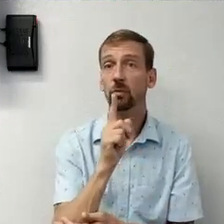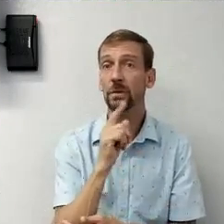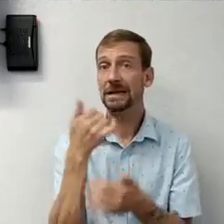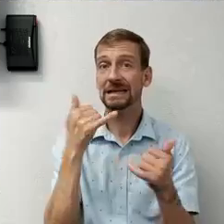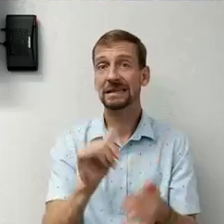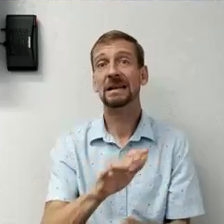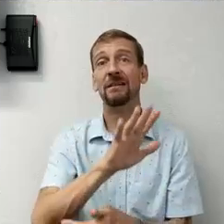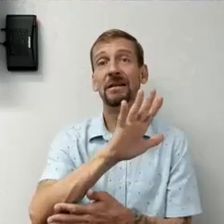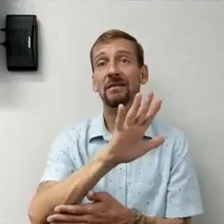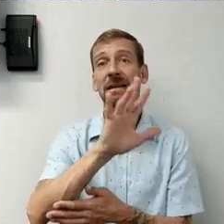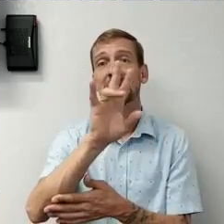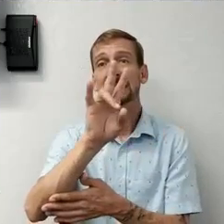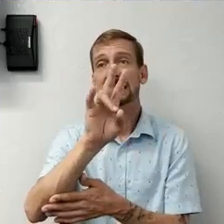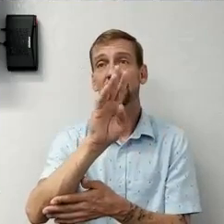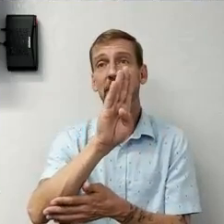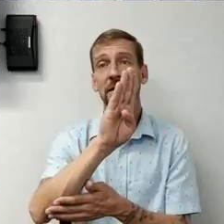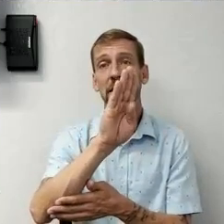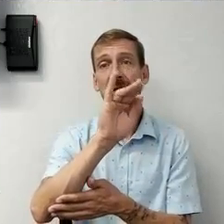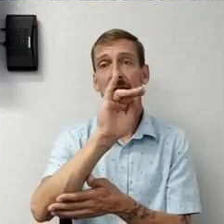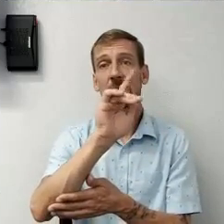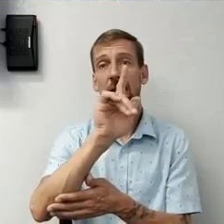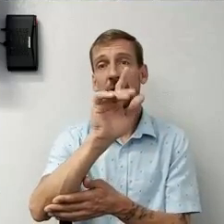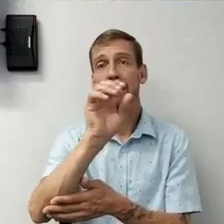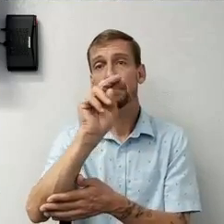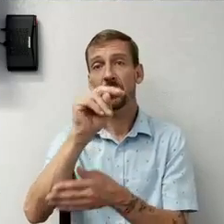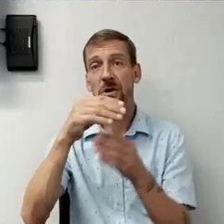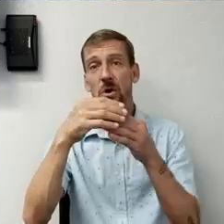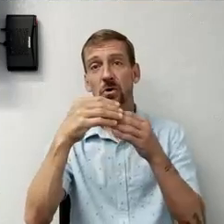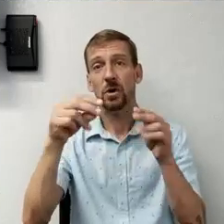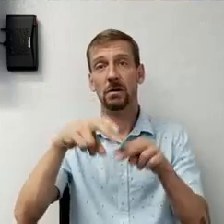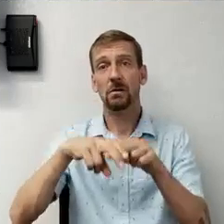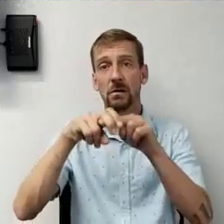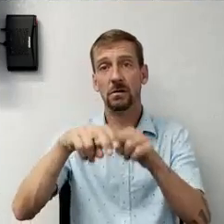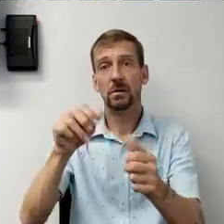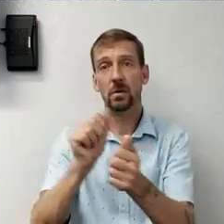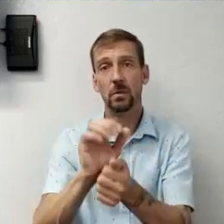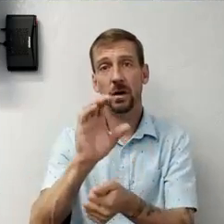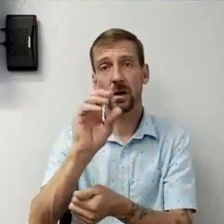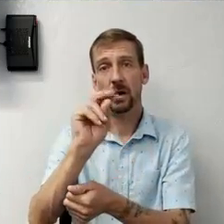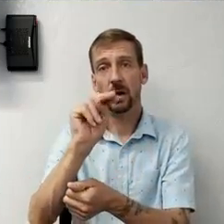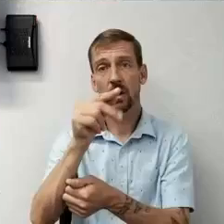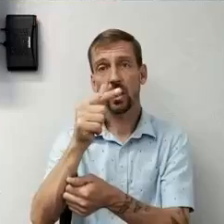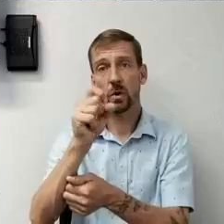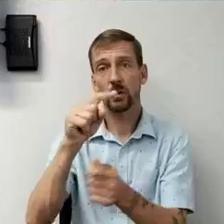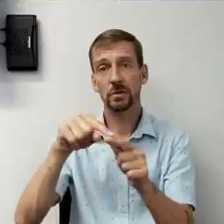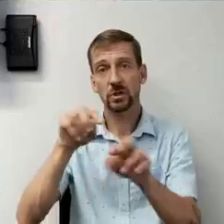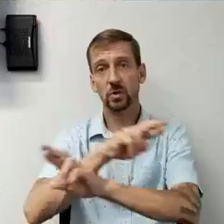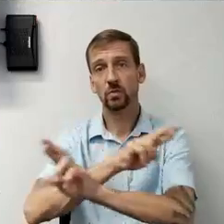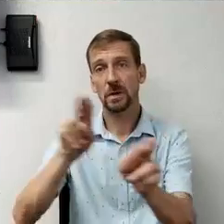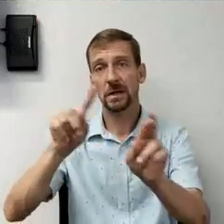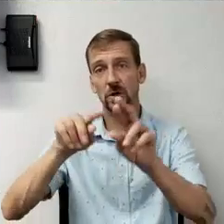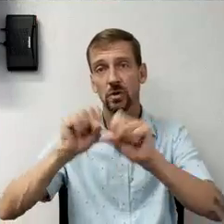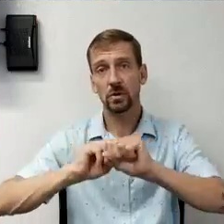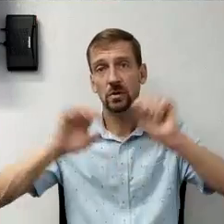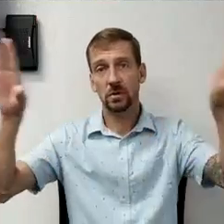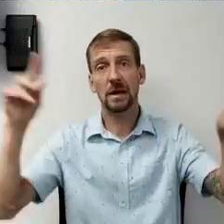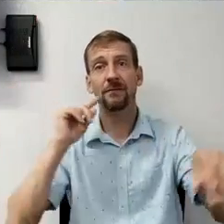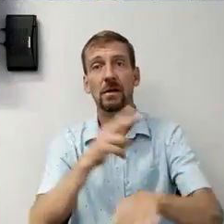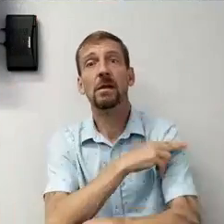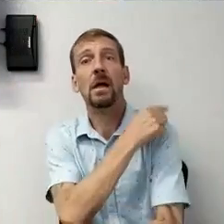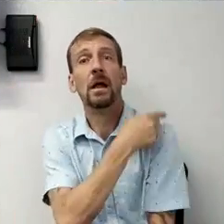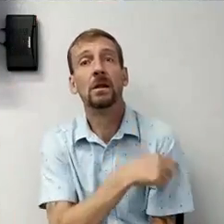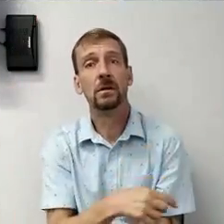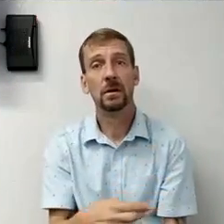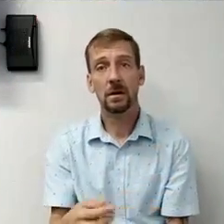$57 billion that's sitting with Congress that is waiting to be distributed to hospitals. They appropriated